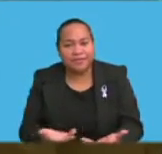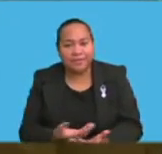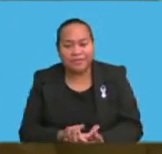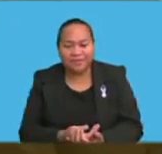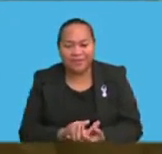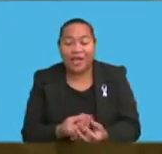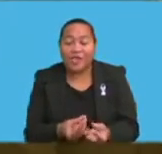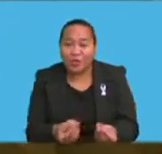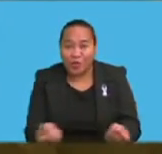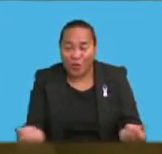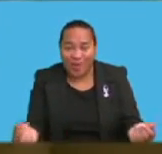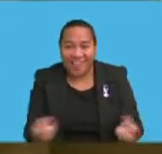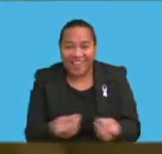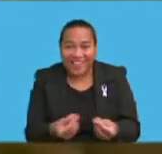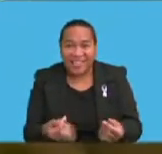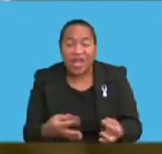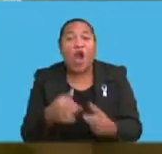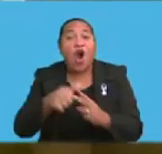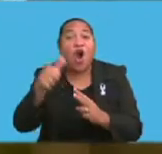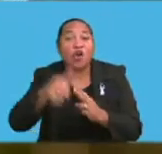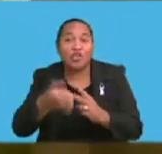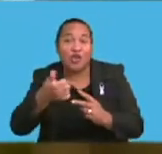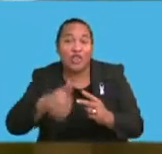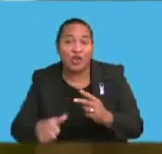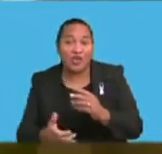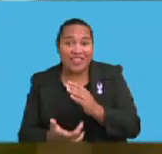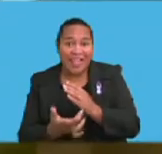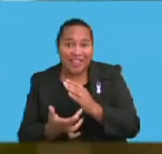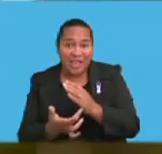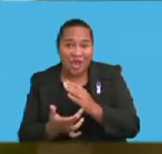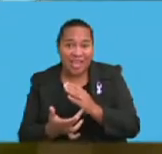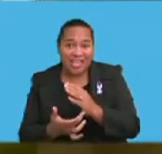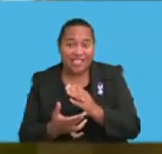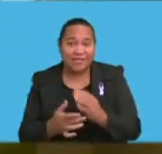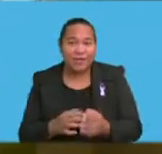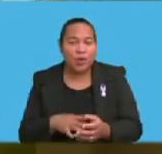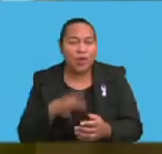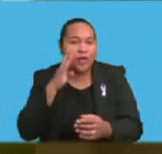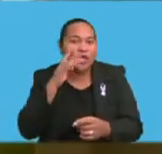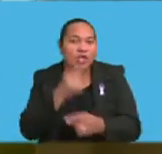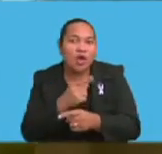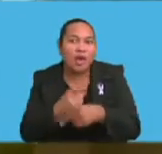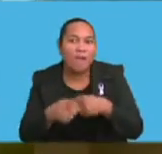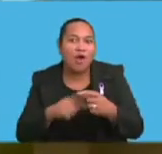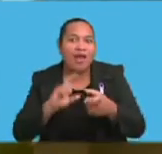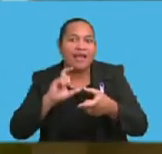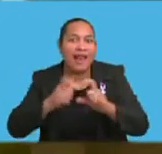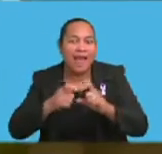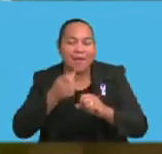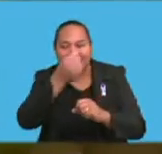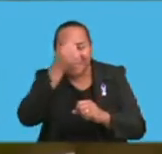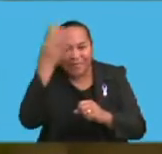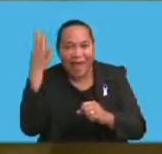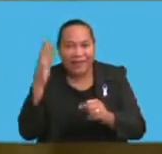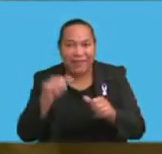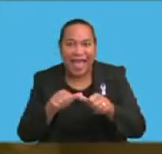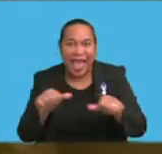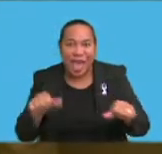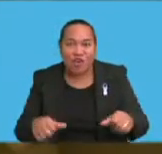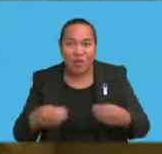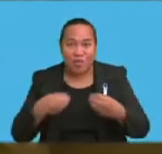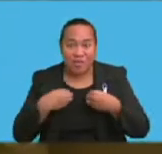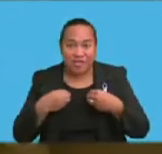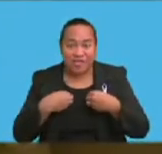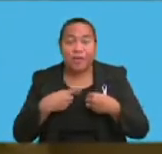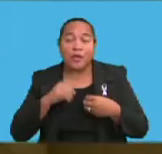use of technology, when we're talking about climate smart agribusiness. The